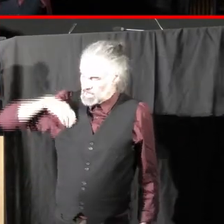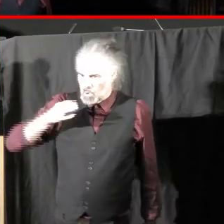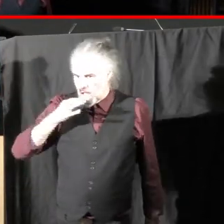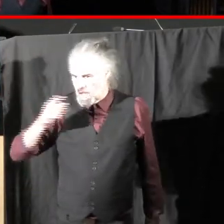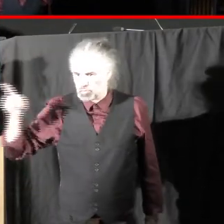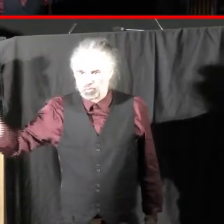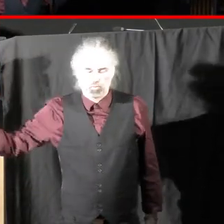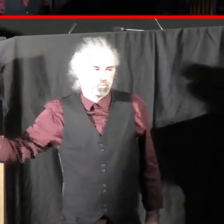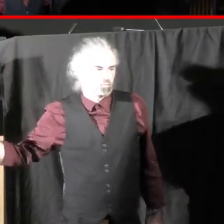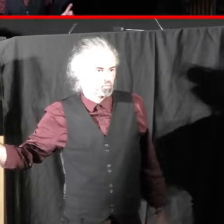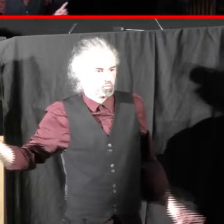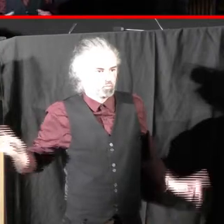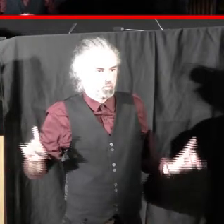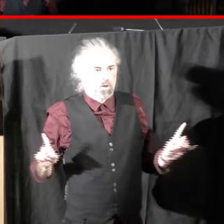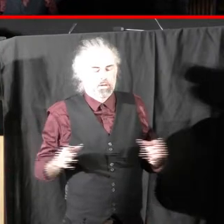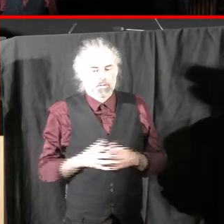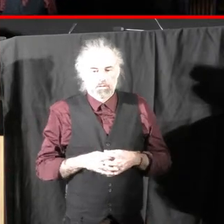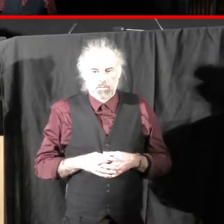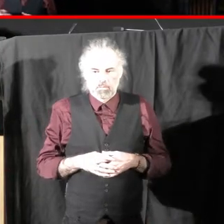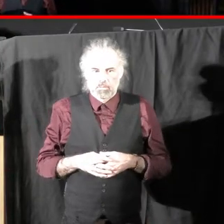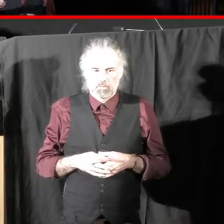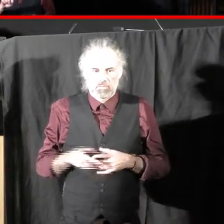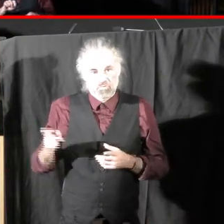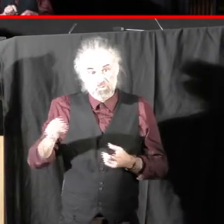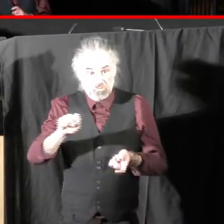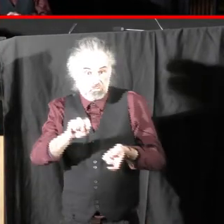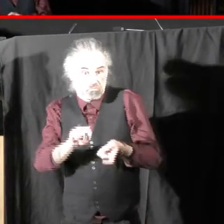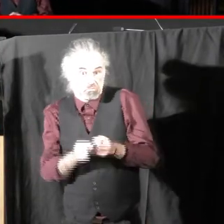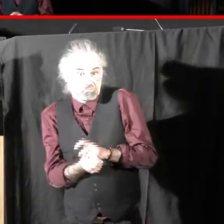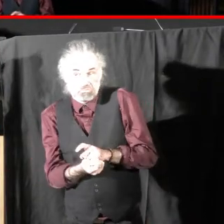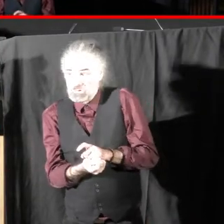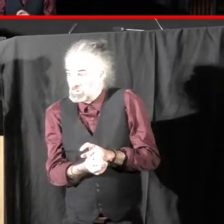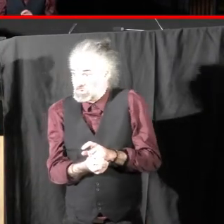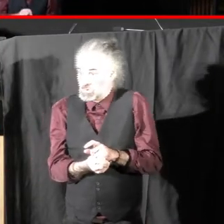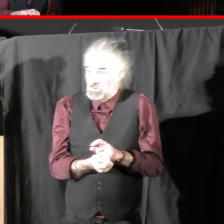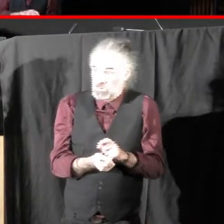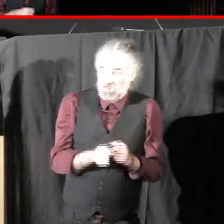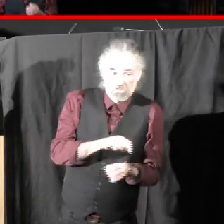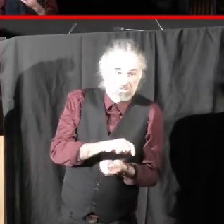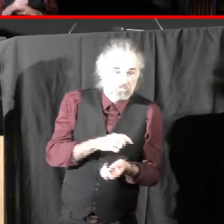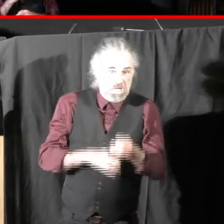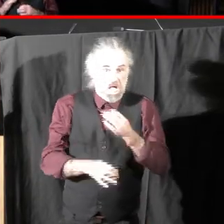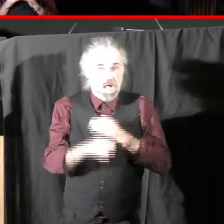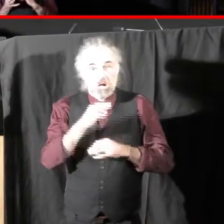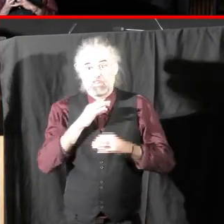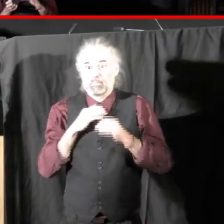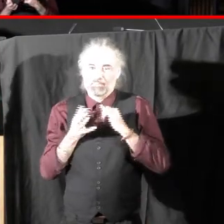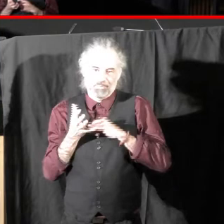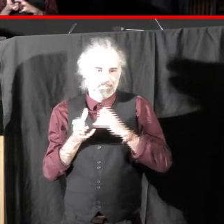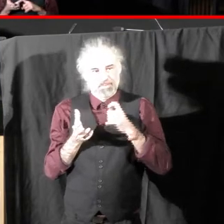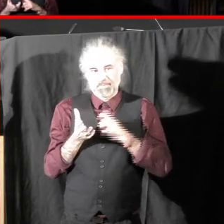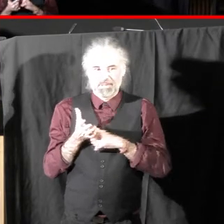you to transform into the scientists, please.